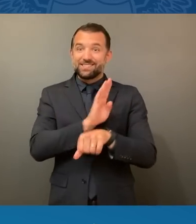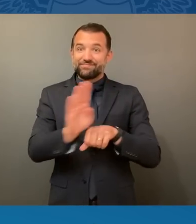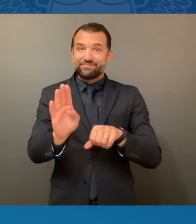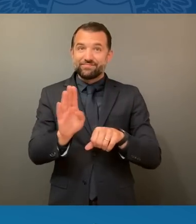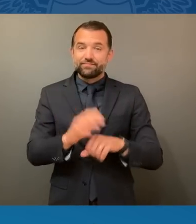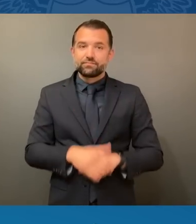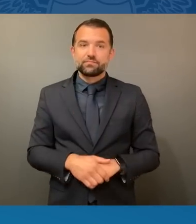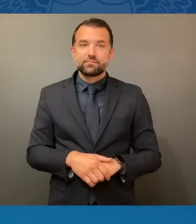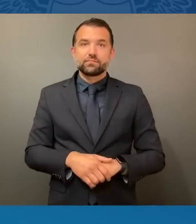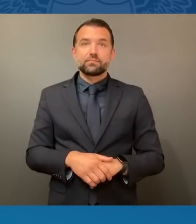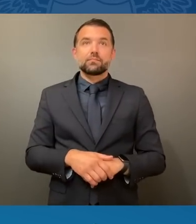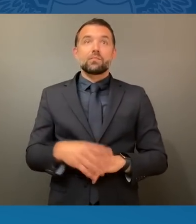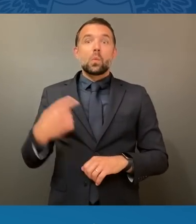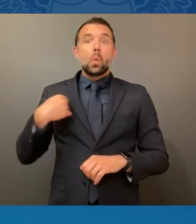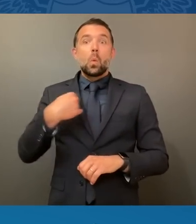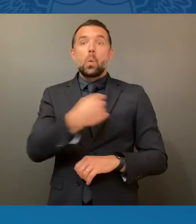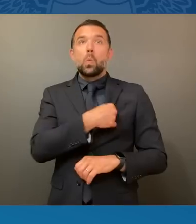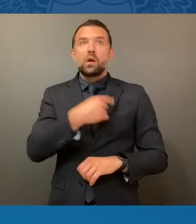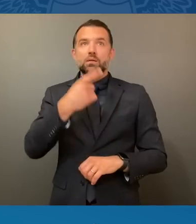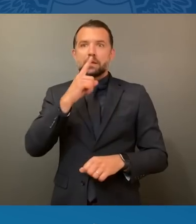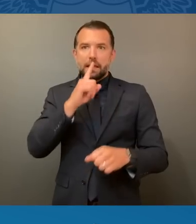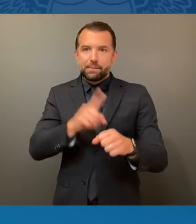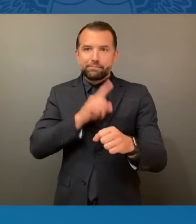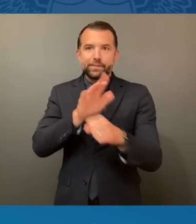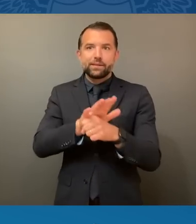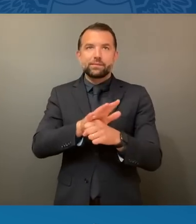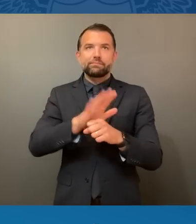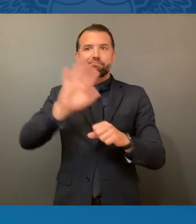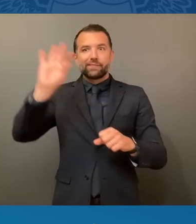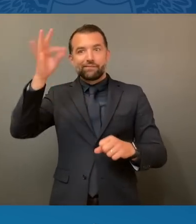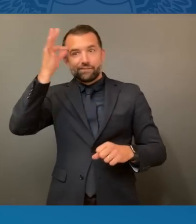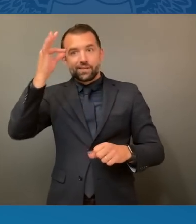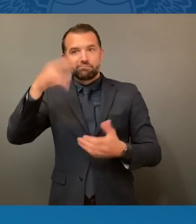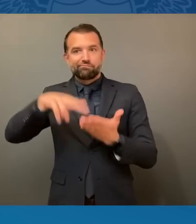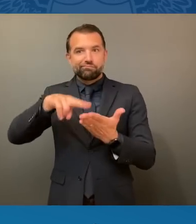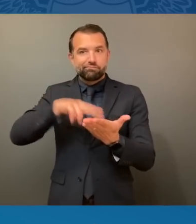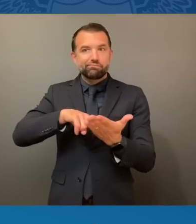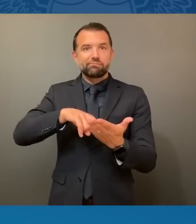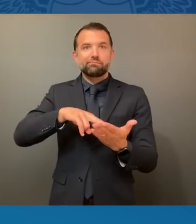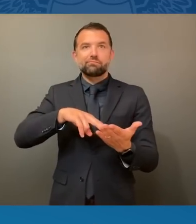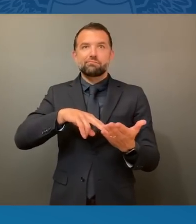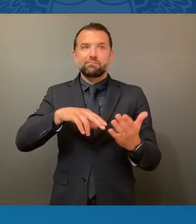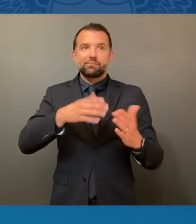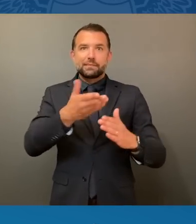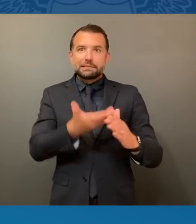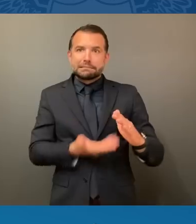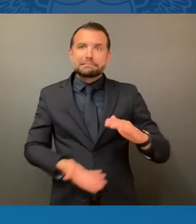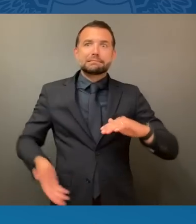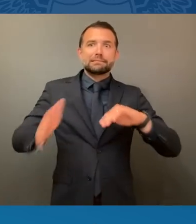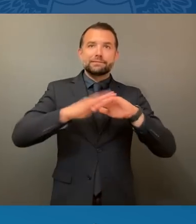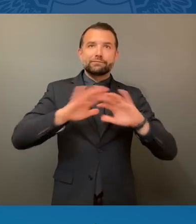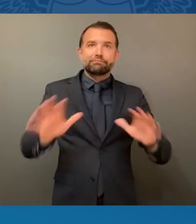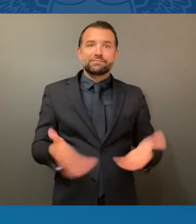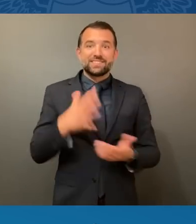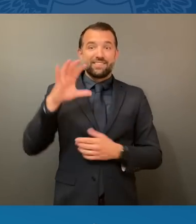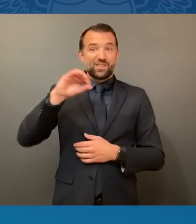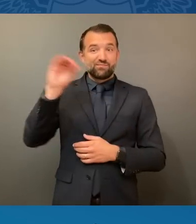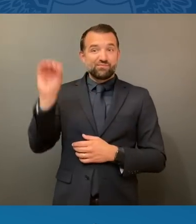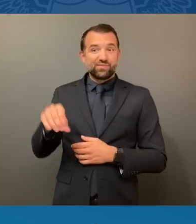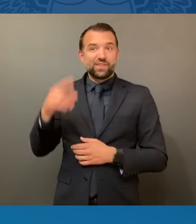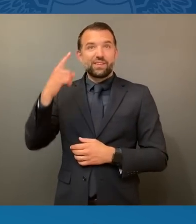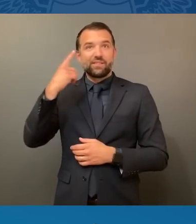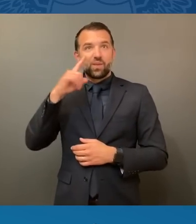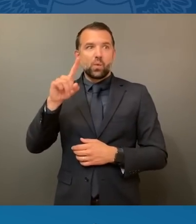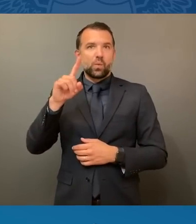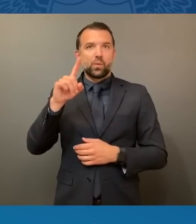to increase federal contracts for minority-owned businesses by 50%, and then you think about what